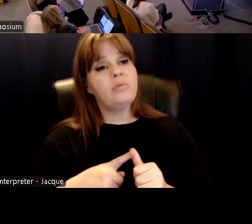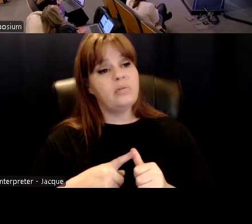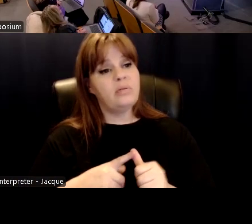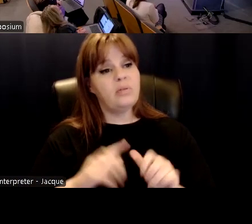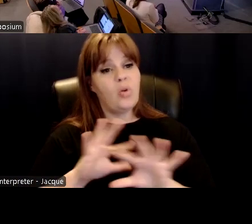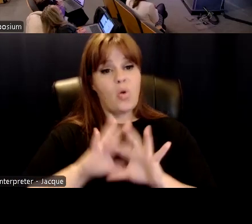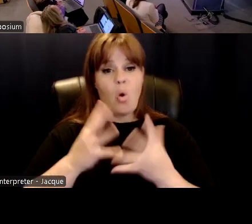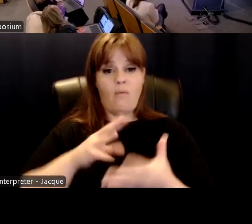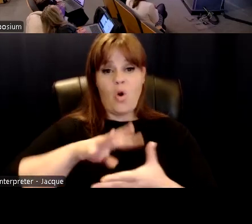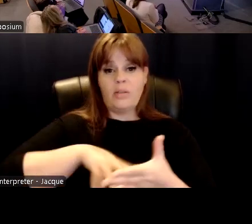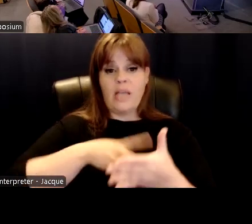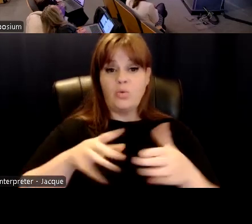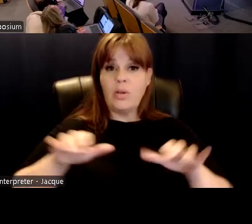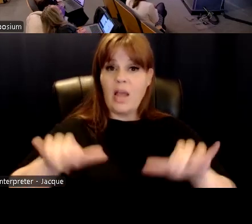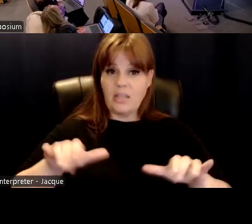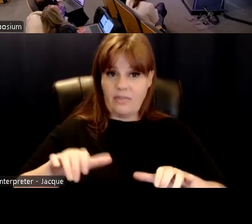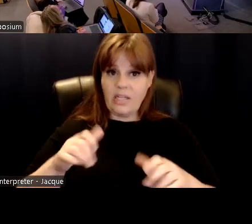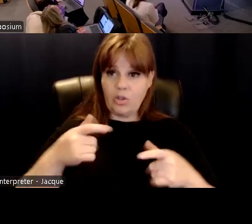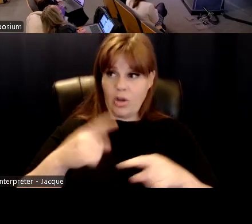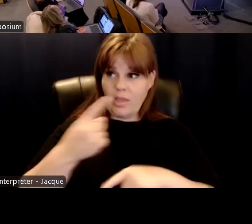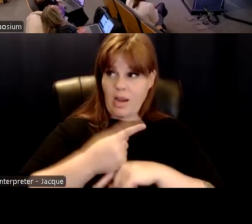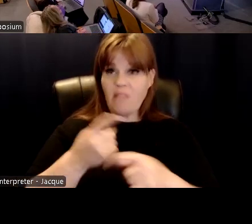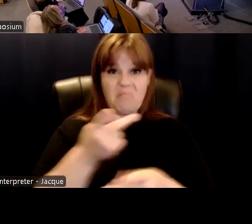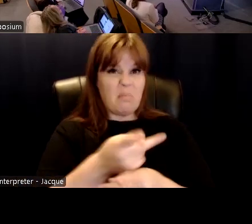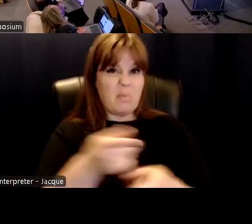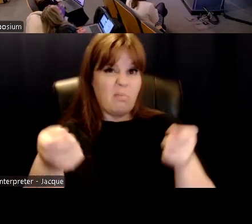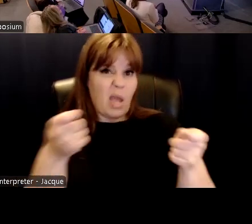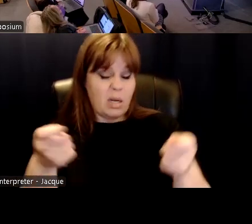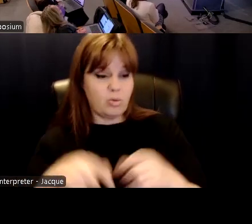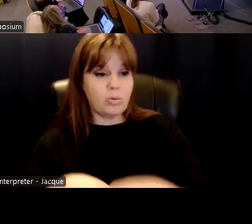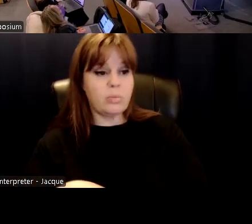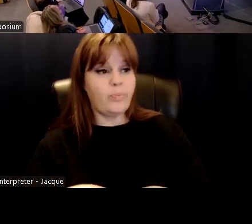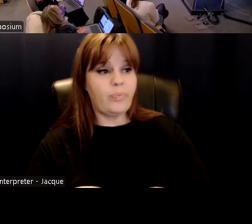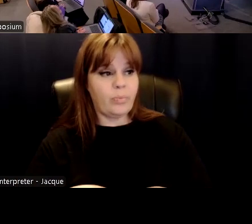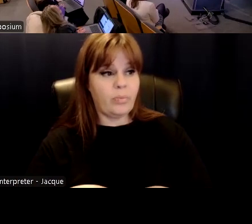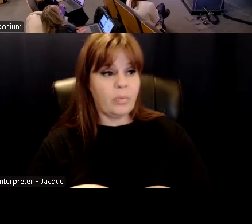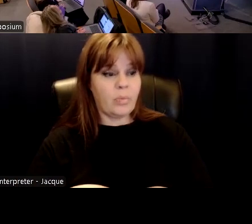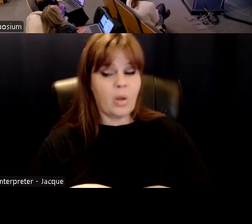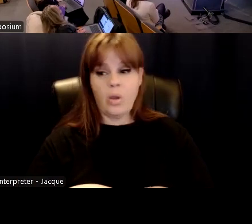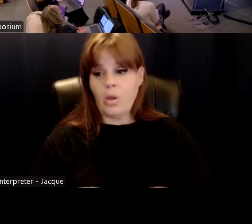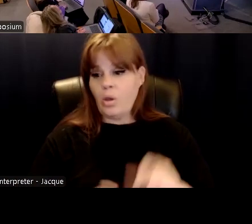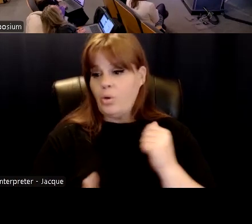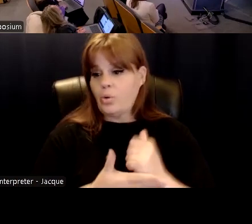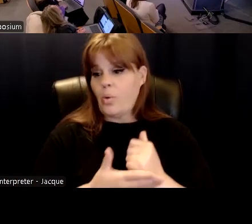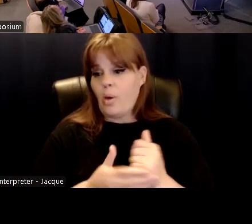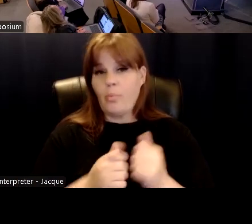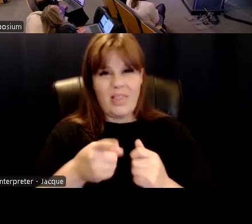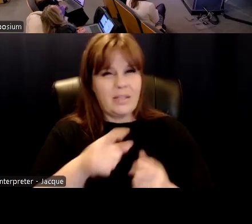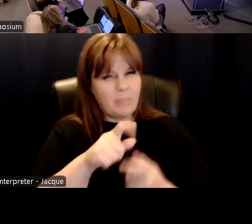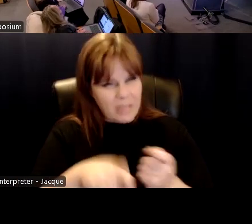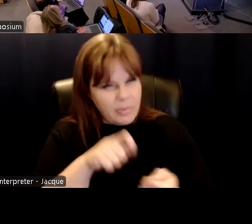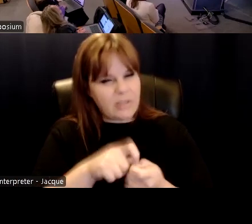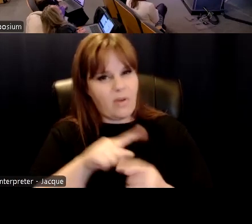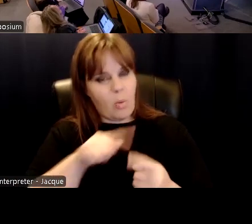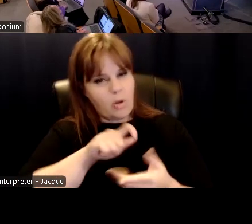schedule activities for the day as manageable. So to help with this, be specific when you're writing out your activities. What